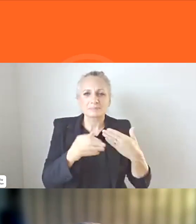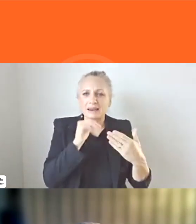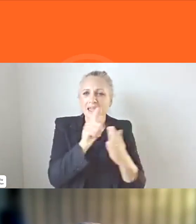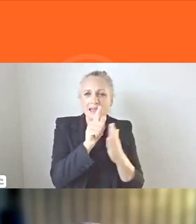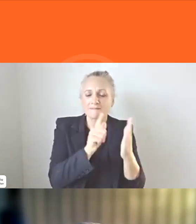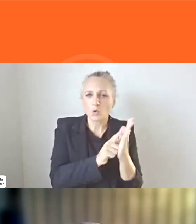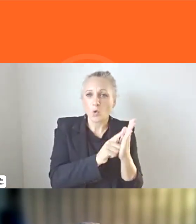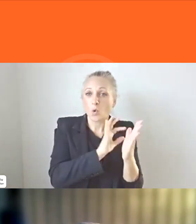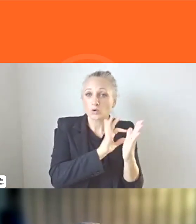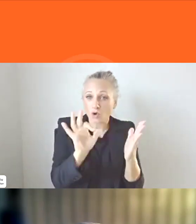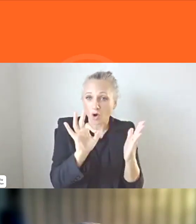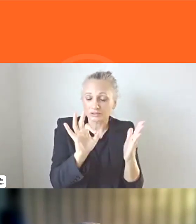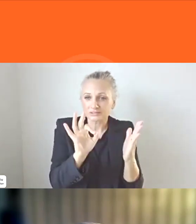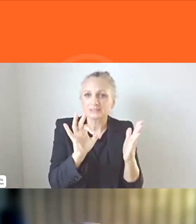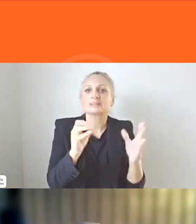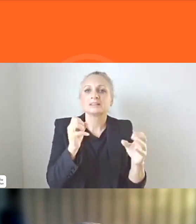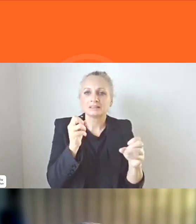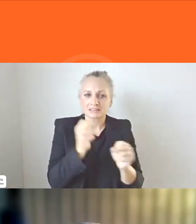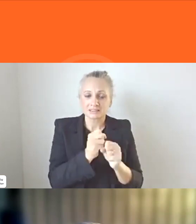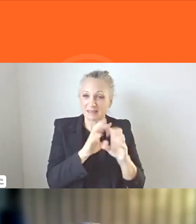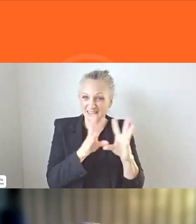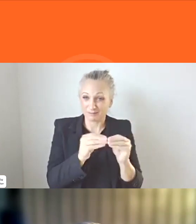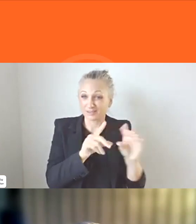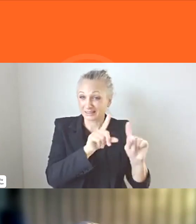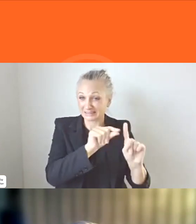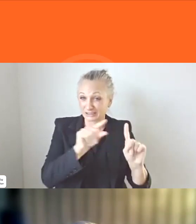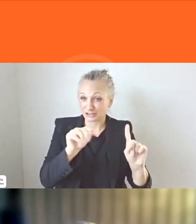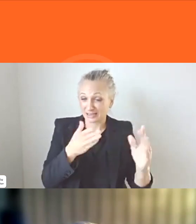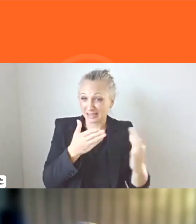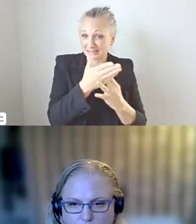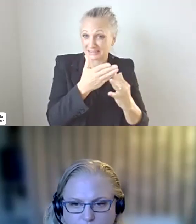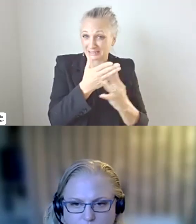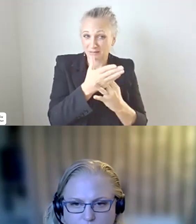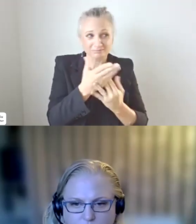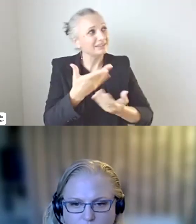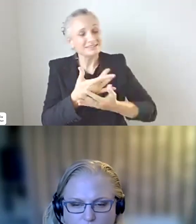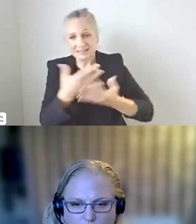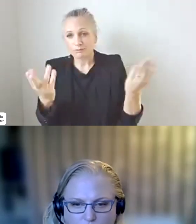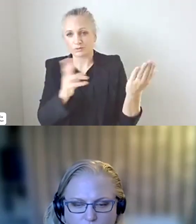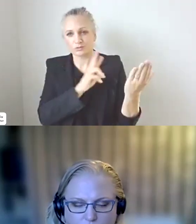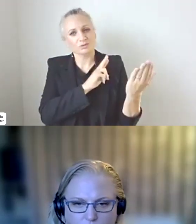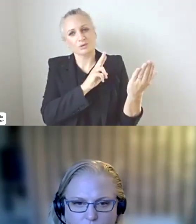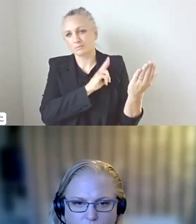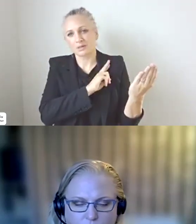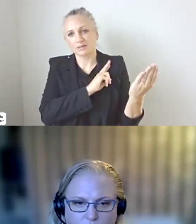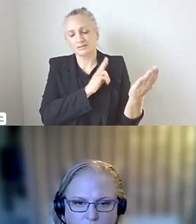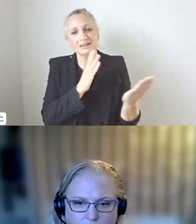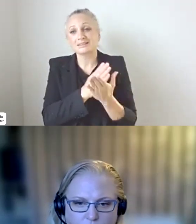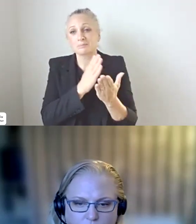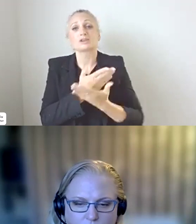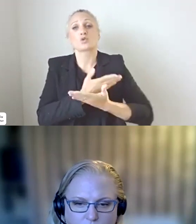still a collective responsibility to make sure that we can do as good as we can to make sure that, as many systems are accessible as